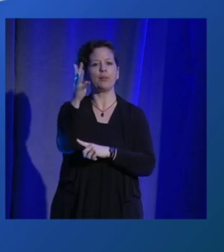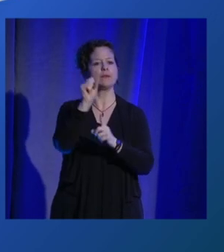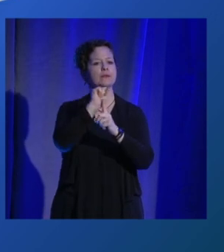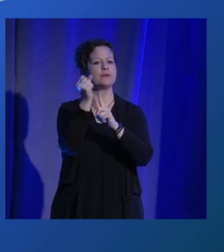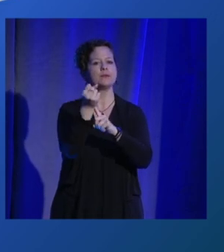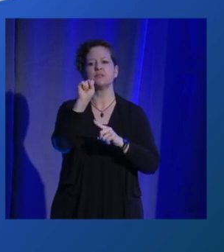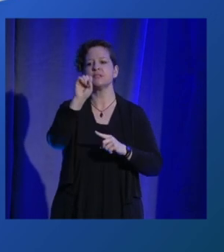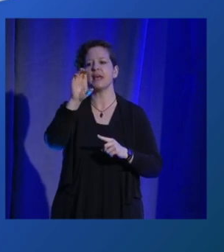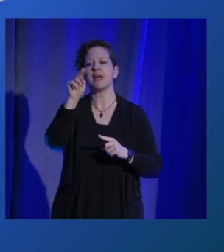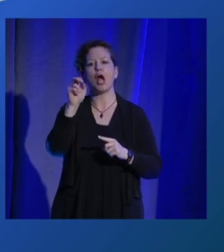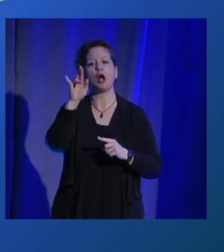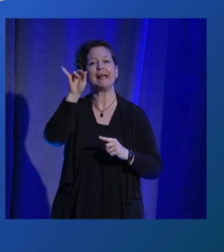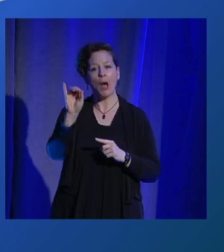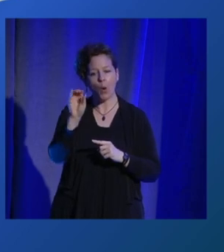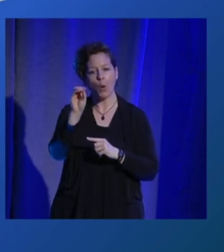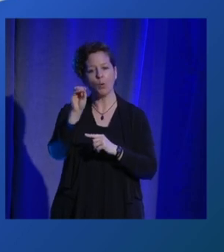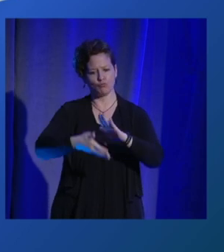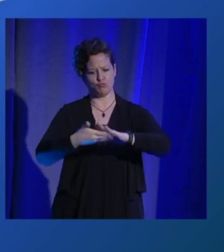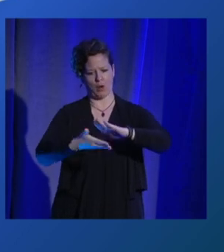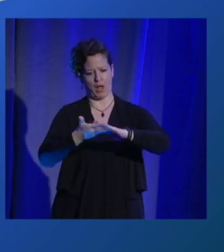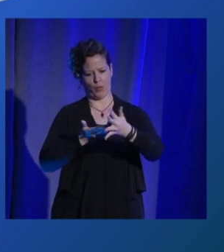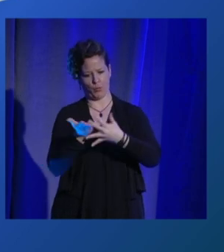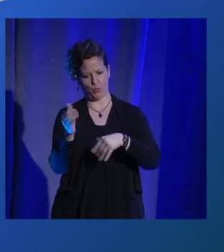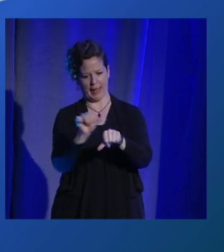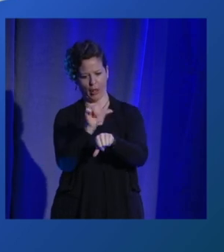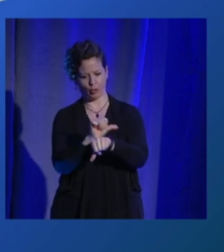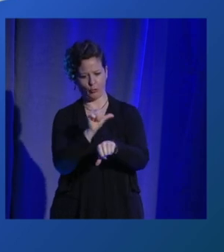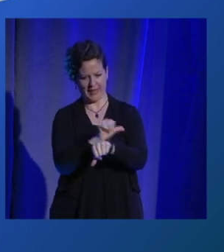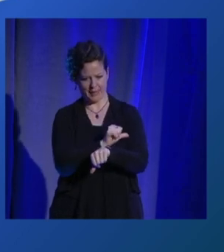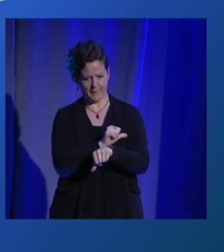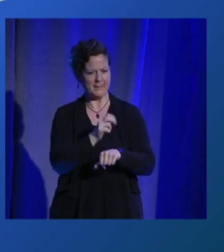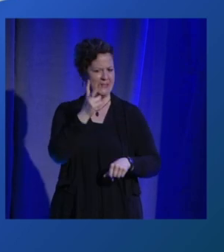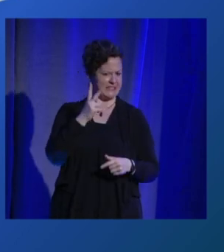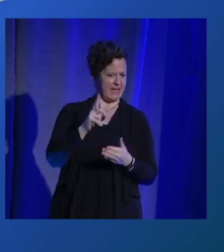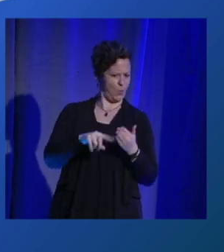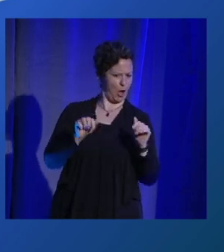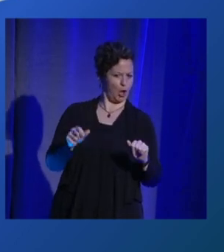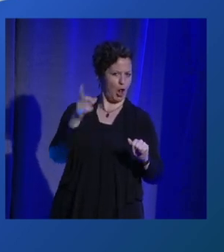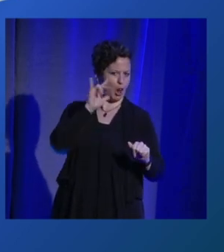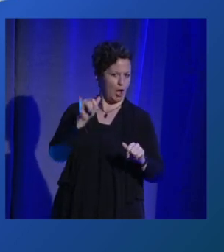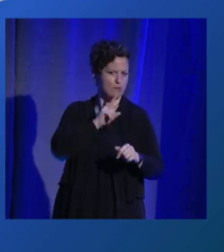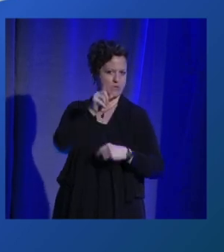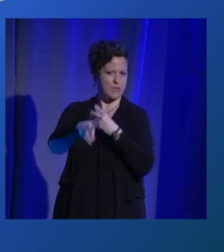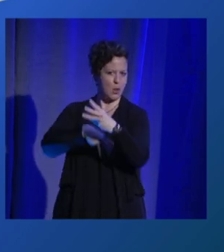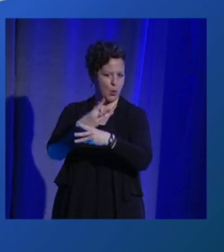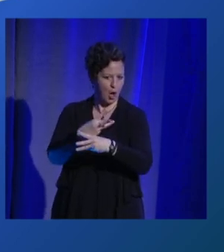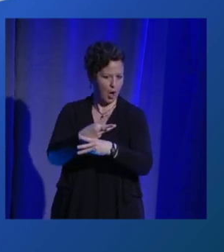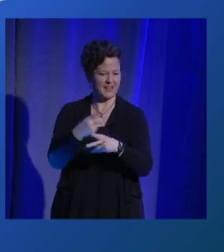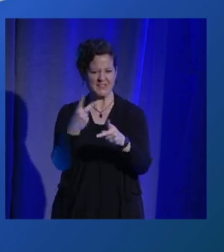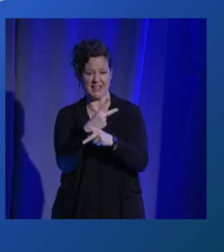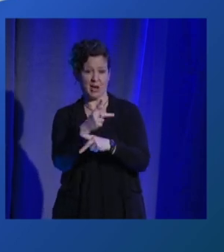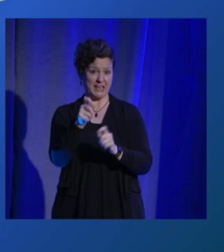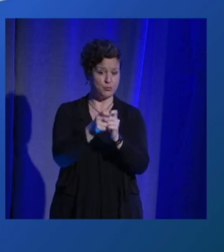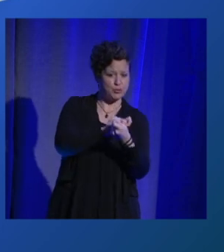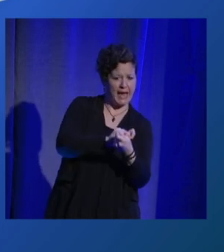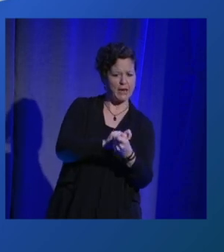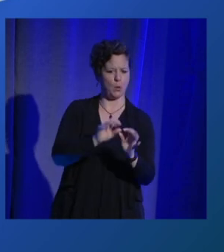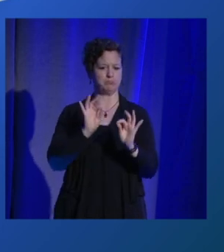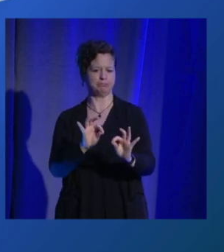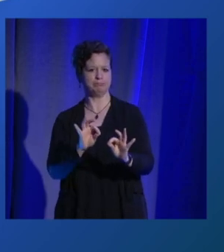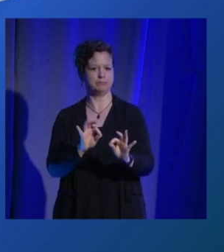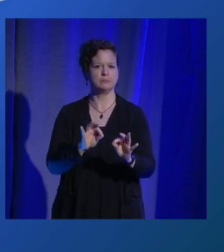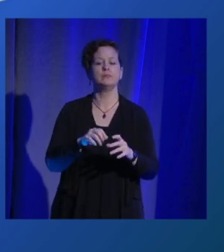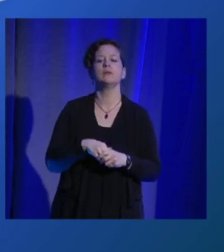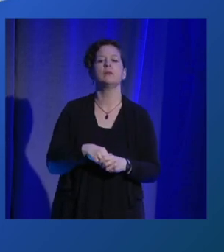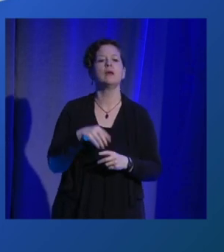them in the real world context and helping us in decision support loops and we need to understand